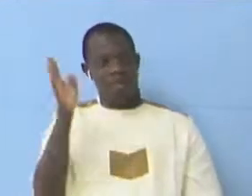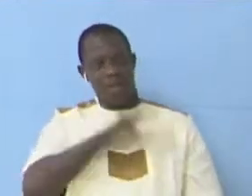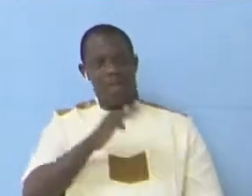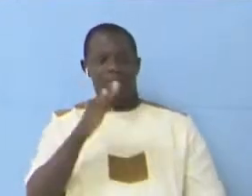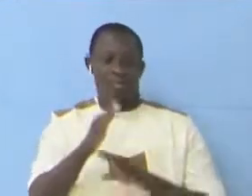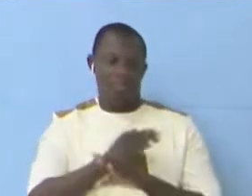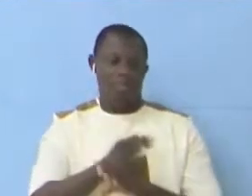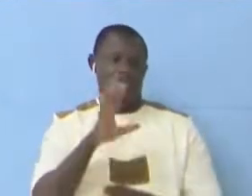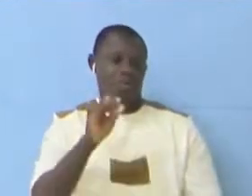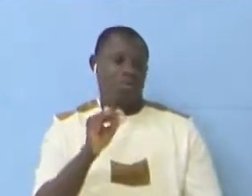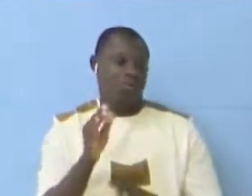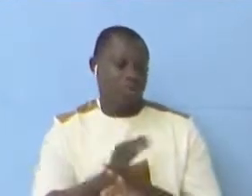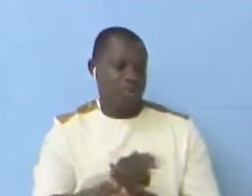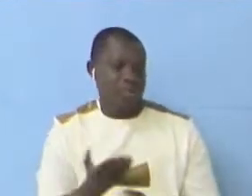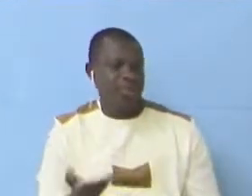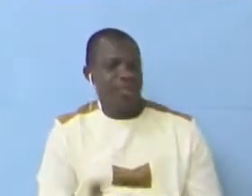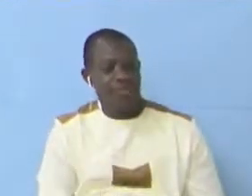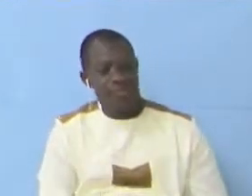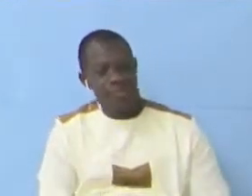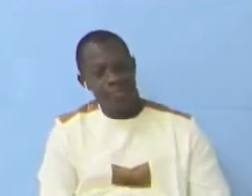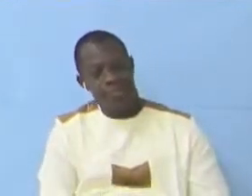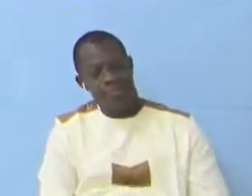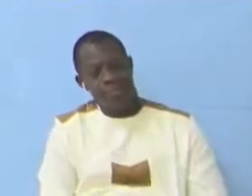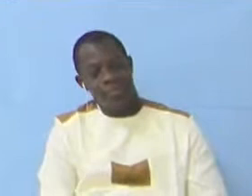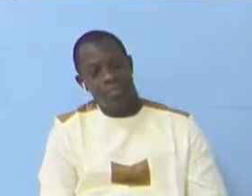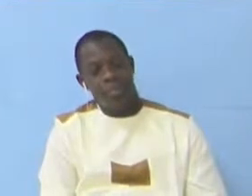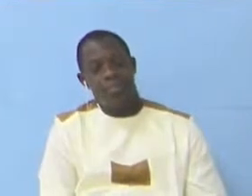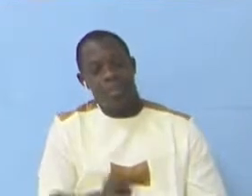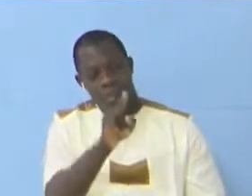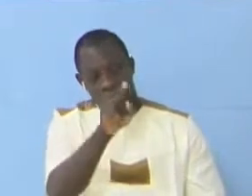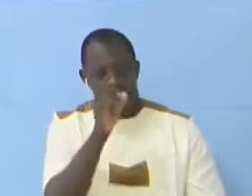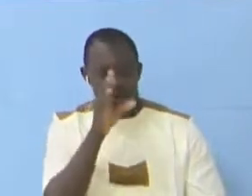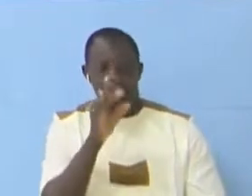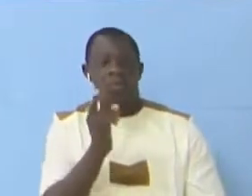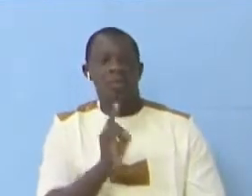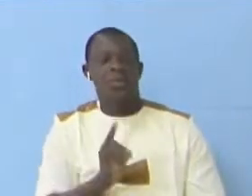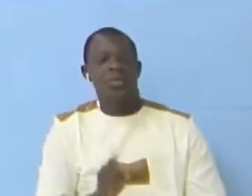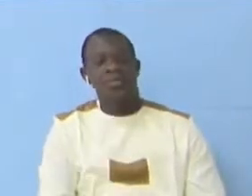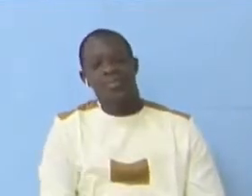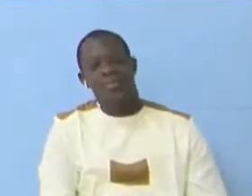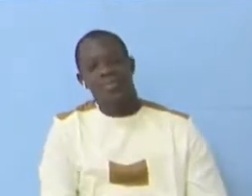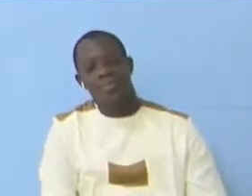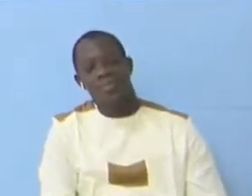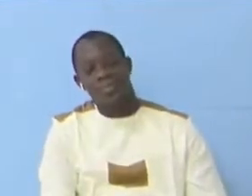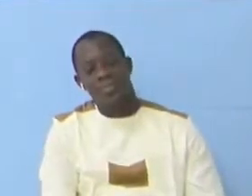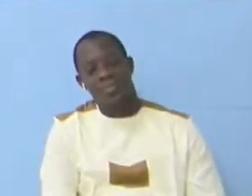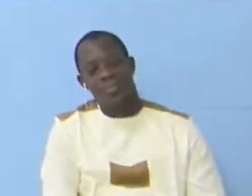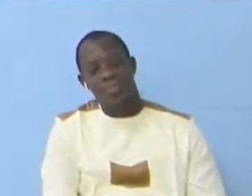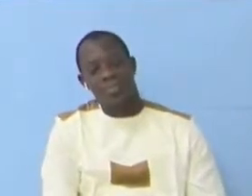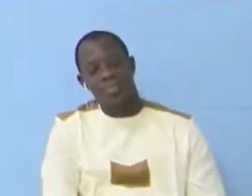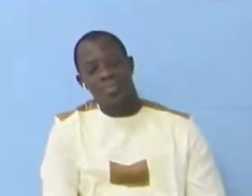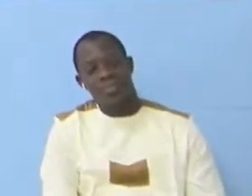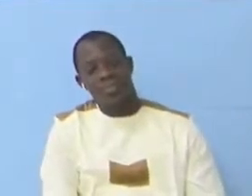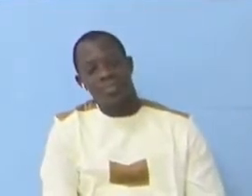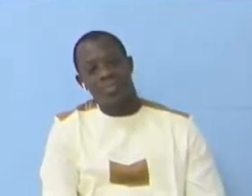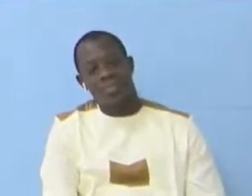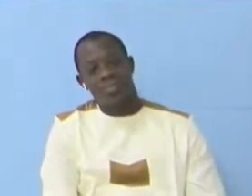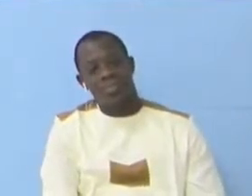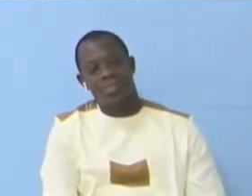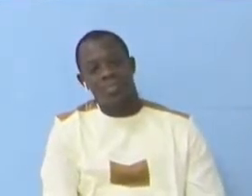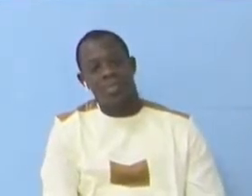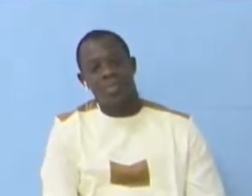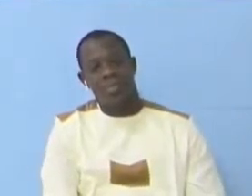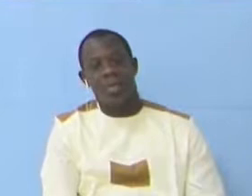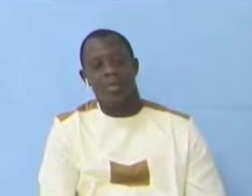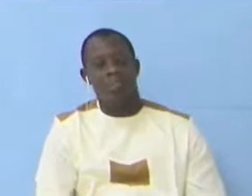daal moom dañ ci dal bu baax sax. What do you say to that? loo mun a wax ci loolu. Well, sheer